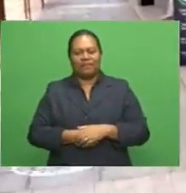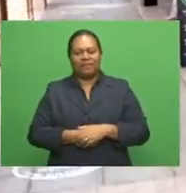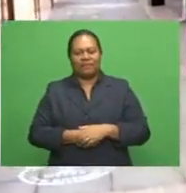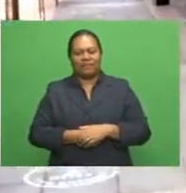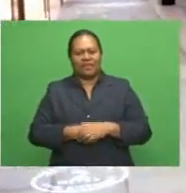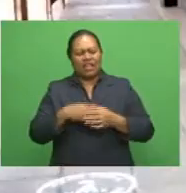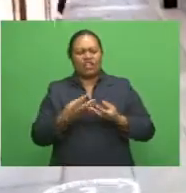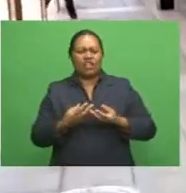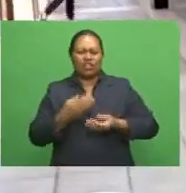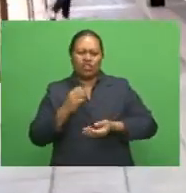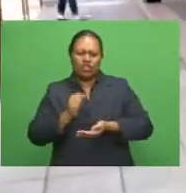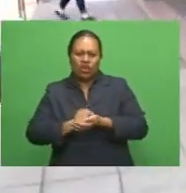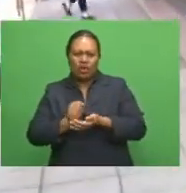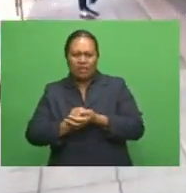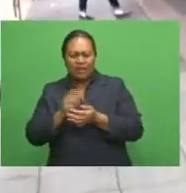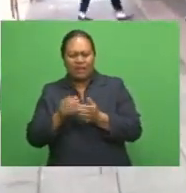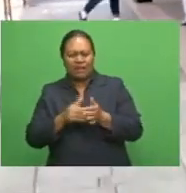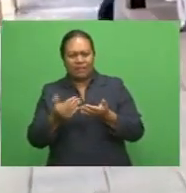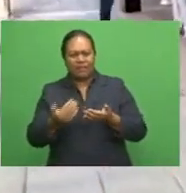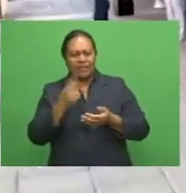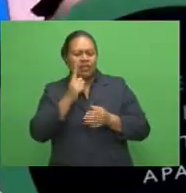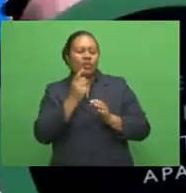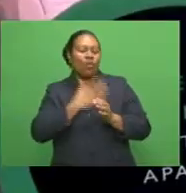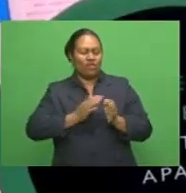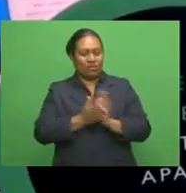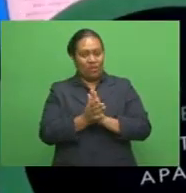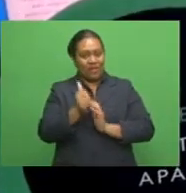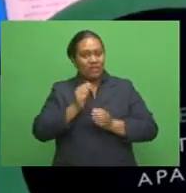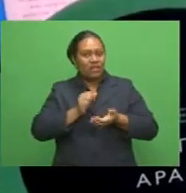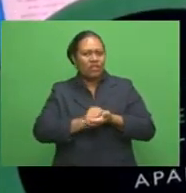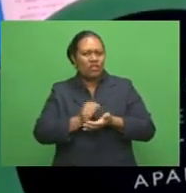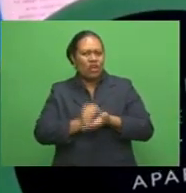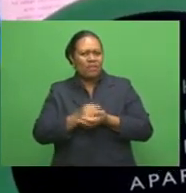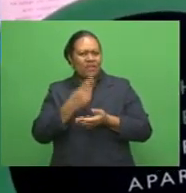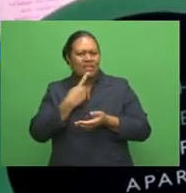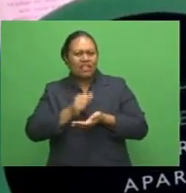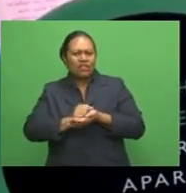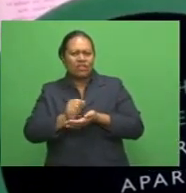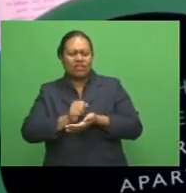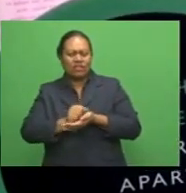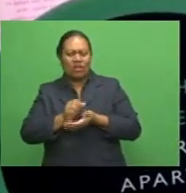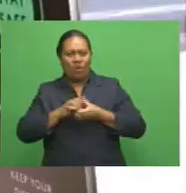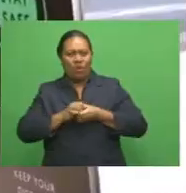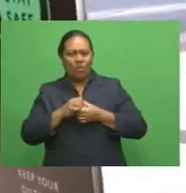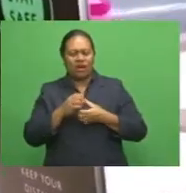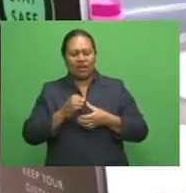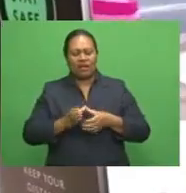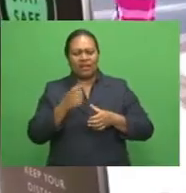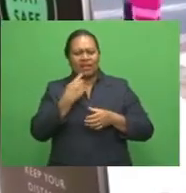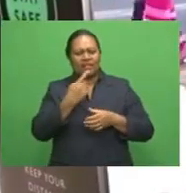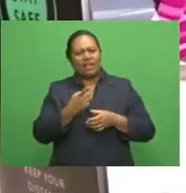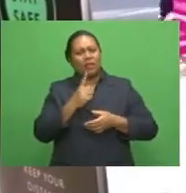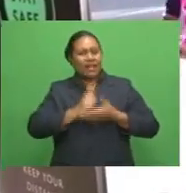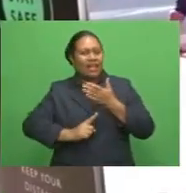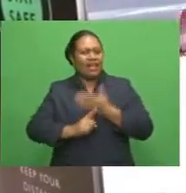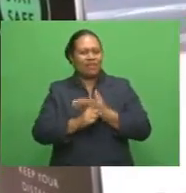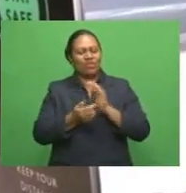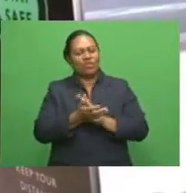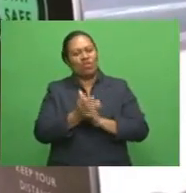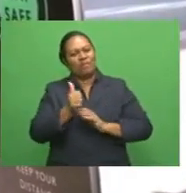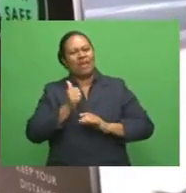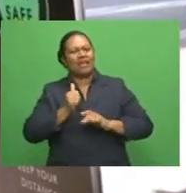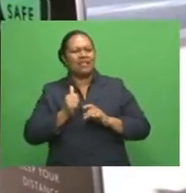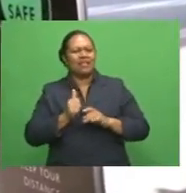have wasted no time in getting back to the stores. Retail sales grew more strongly than expected in June. In fact, they returned to almost